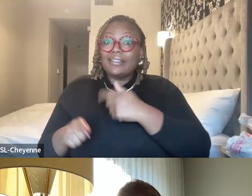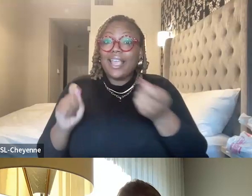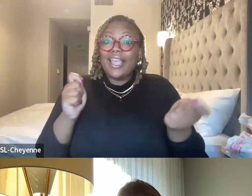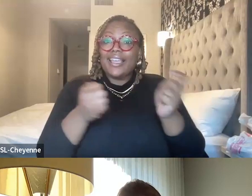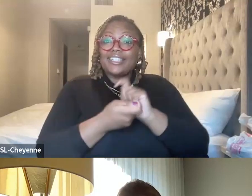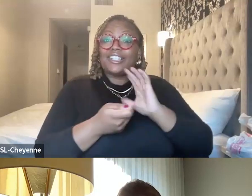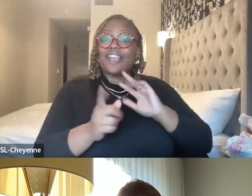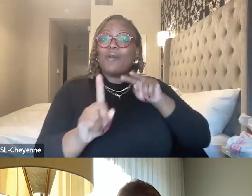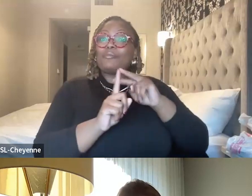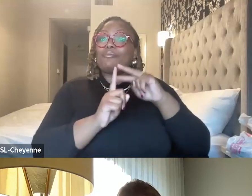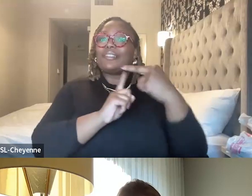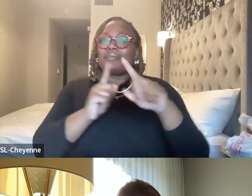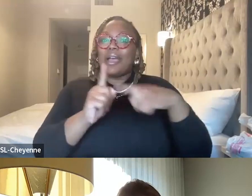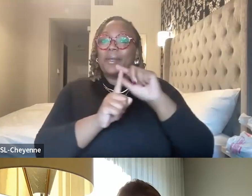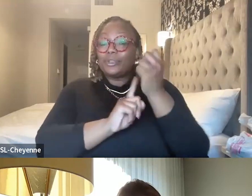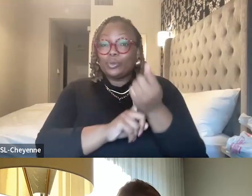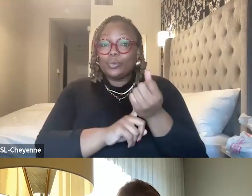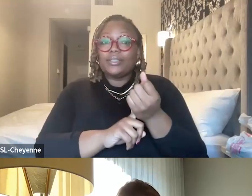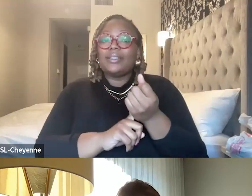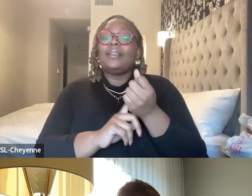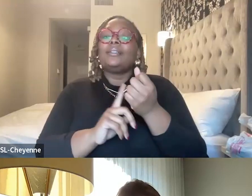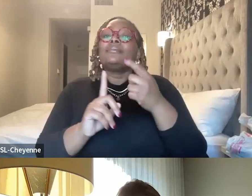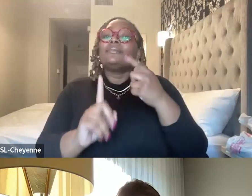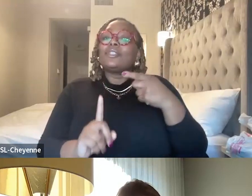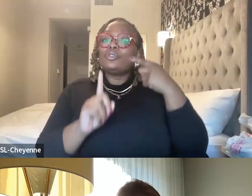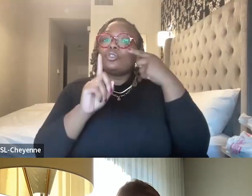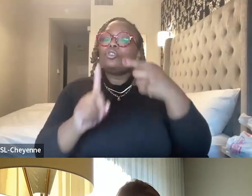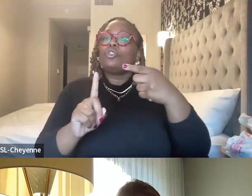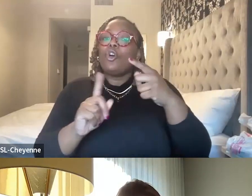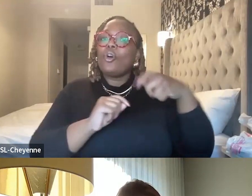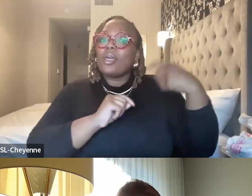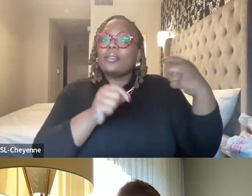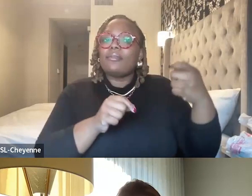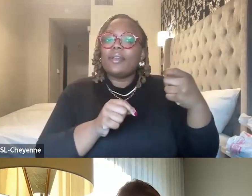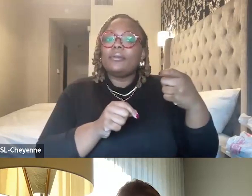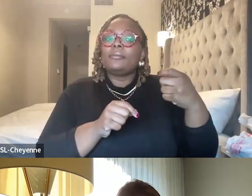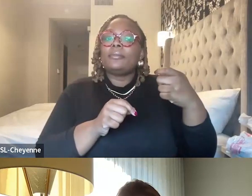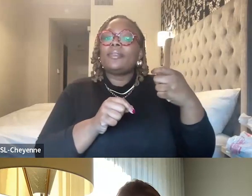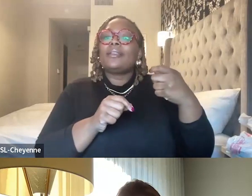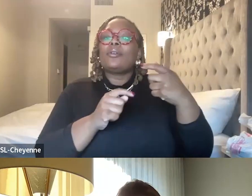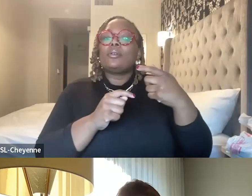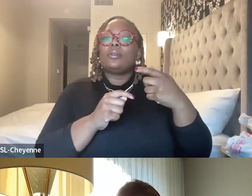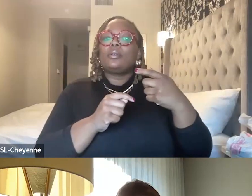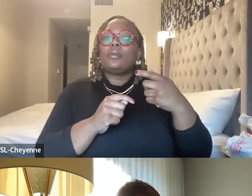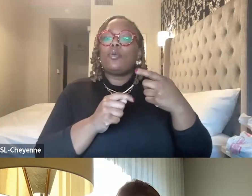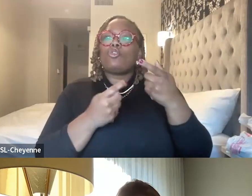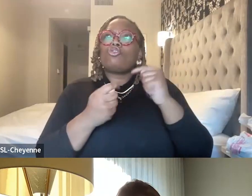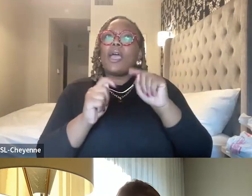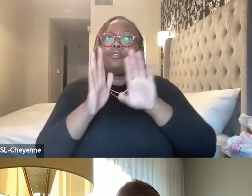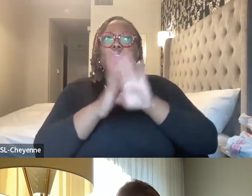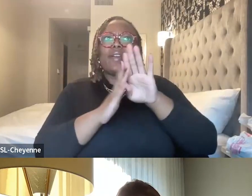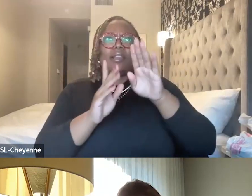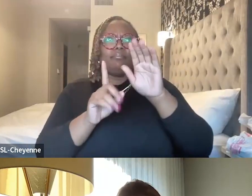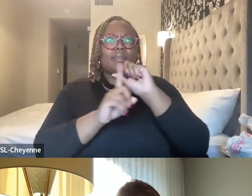the situation. So the idea of the film was create this kind of situation when people can put themselves in the